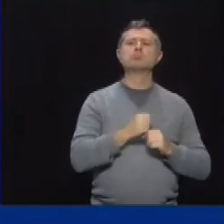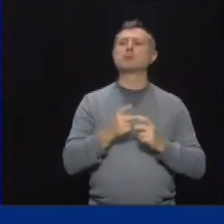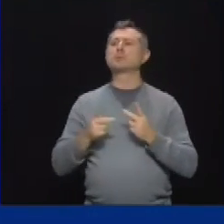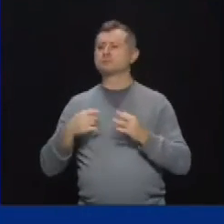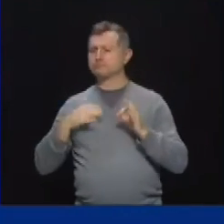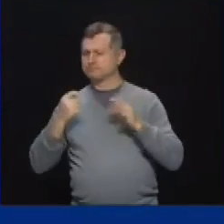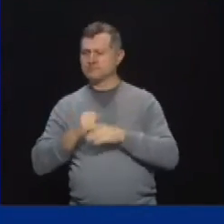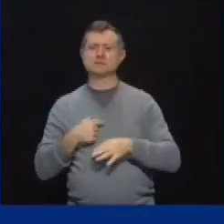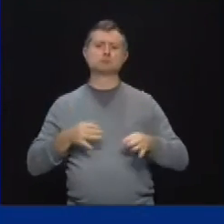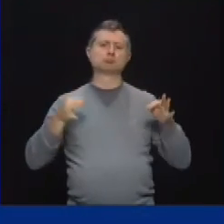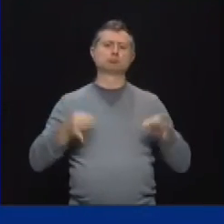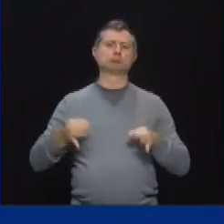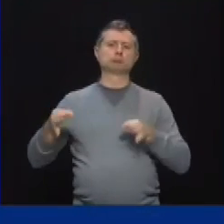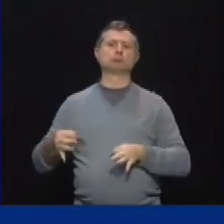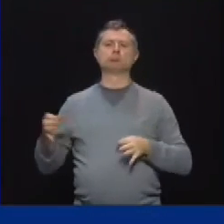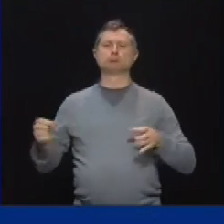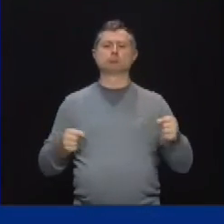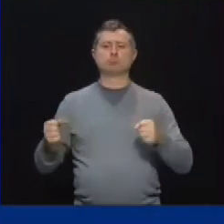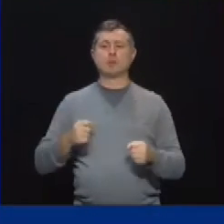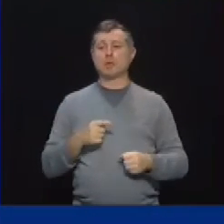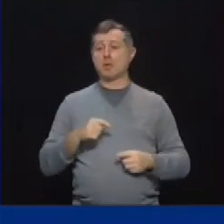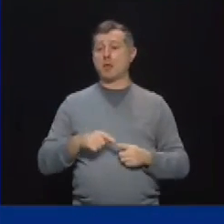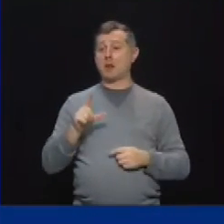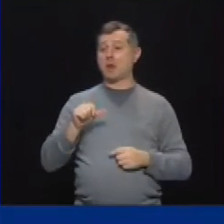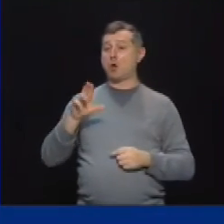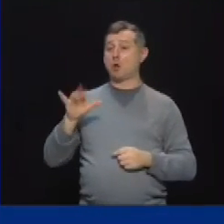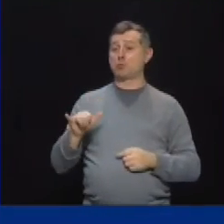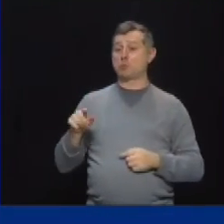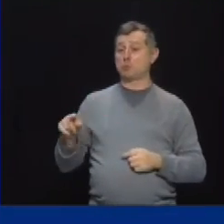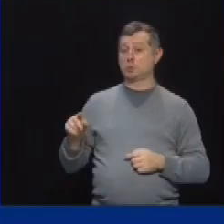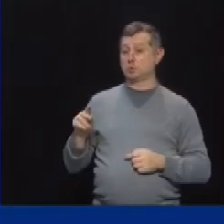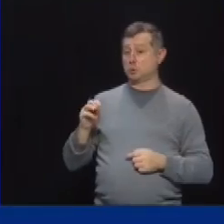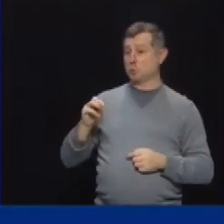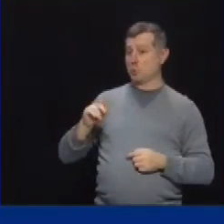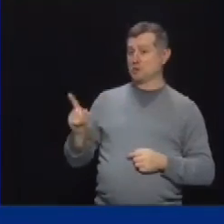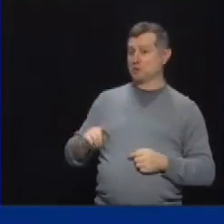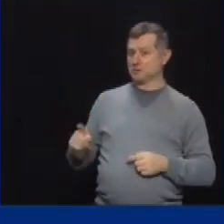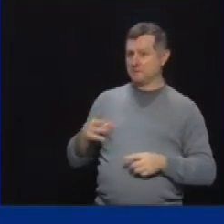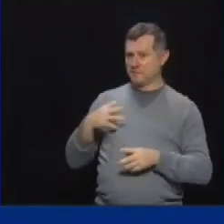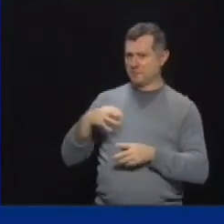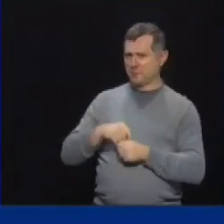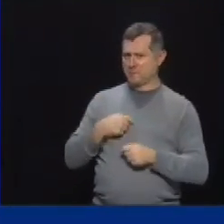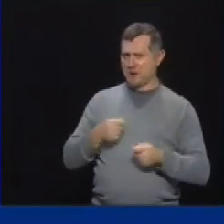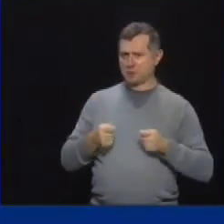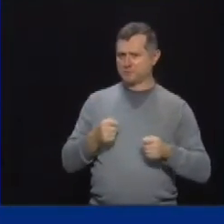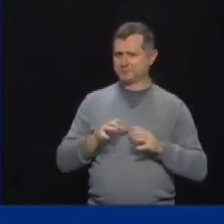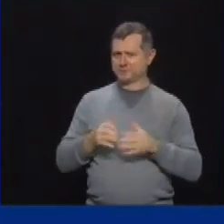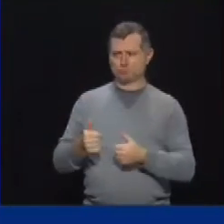Larry Schwartz is not part of my administration. Thank you. All right. Thank you, everybody.